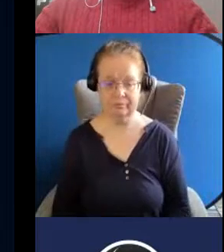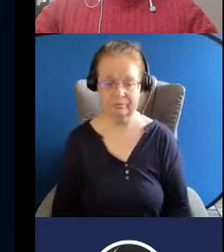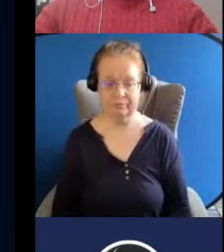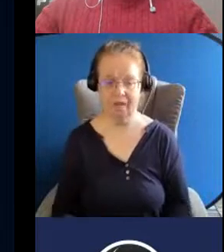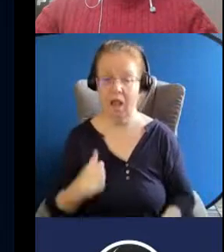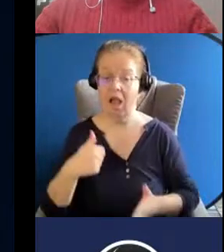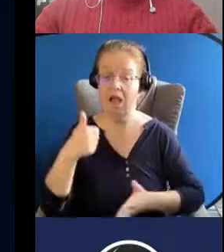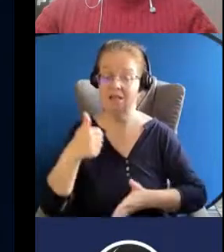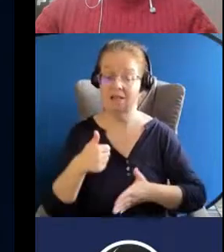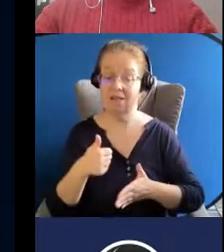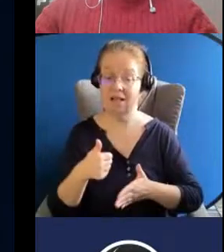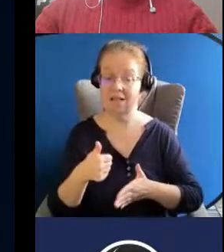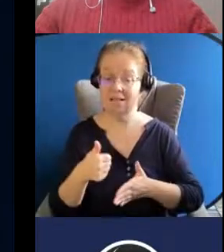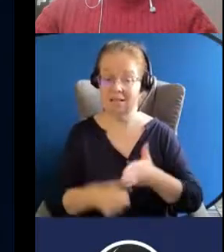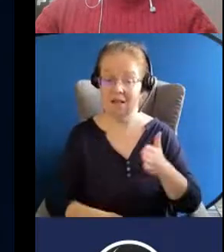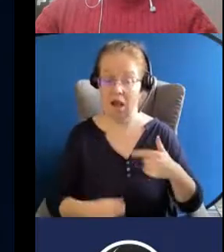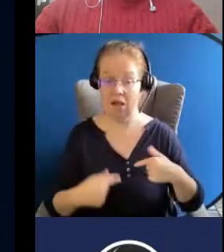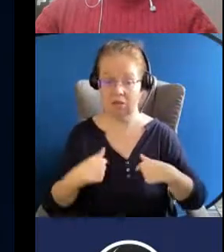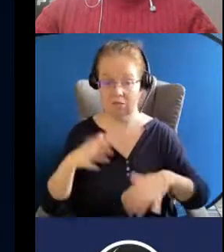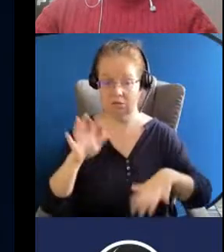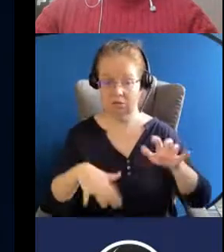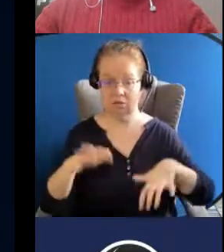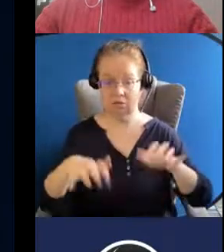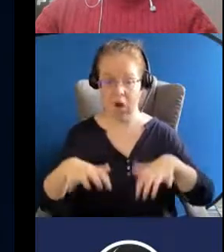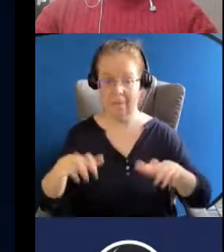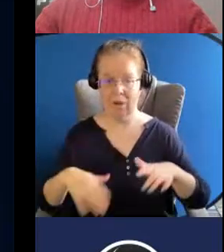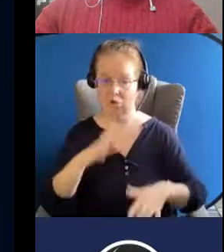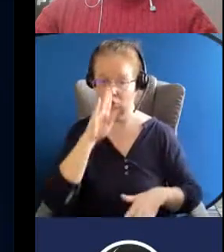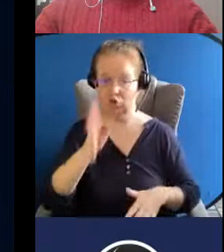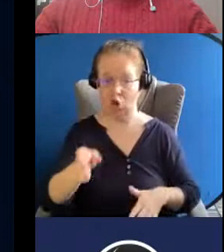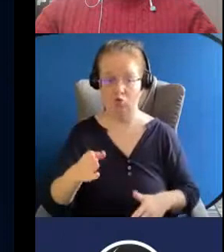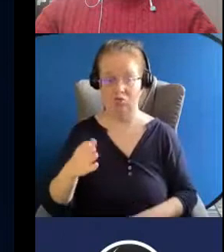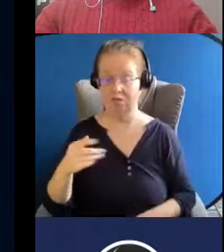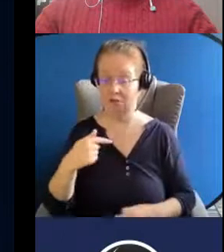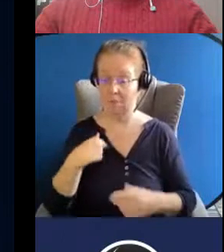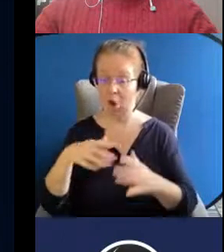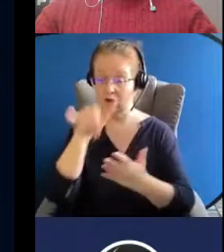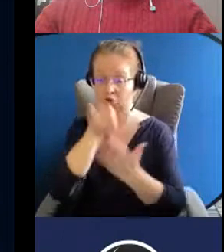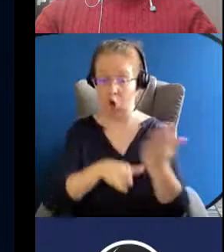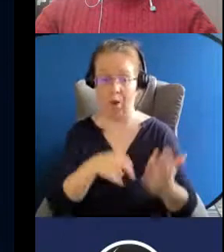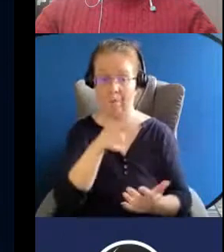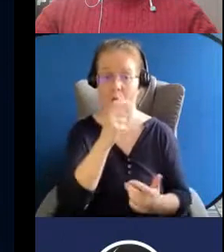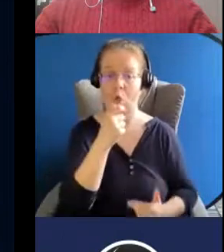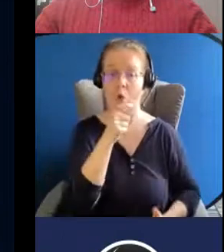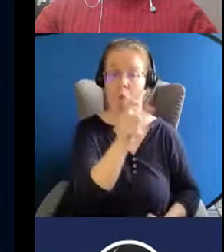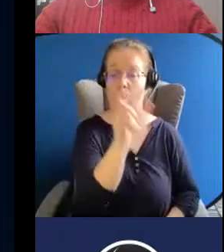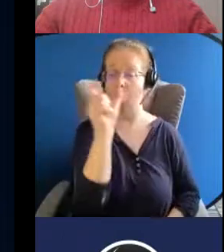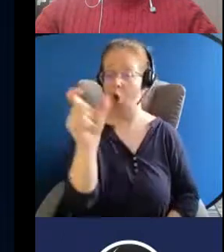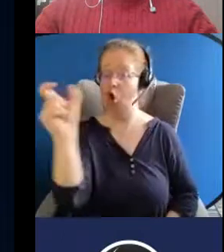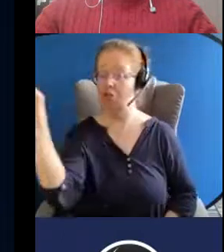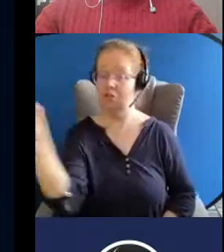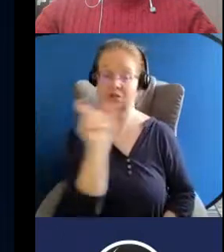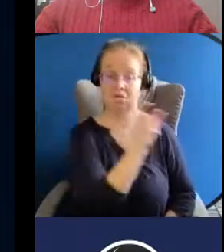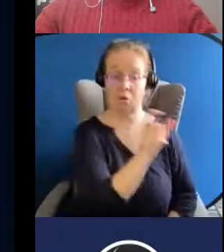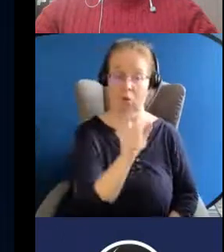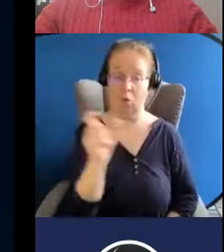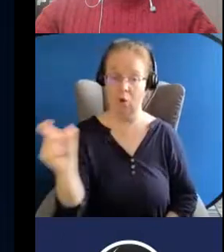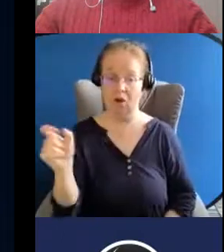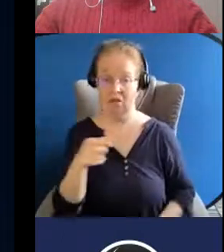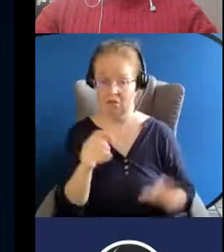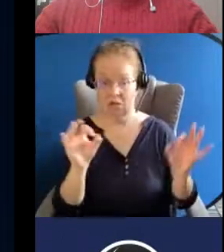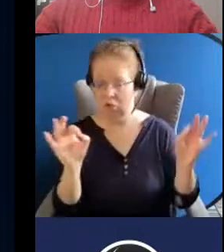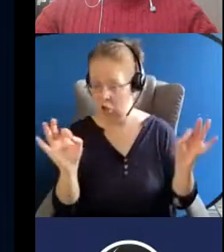I can start typing directly into my document and the words are just appearing on the page. Now, these are appearing with no